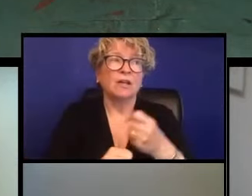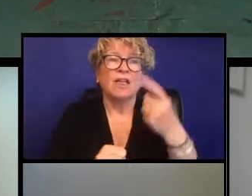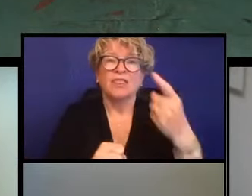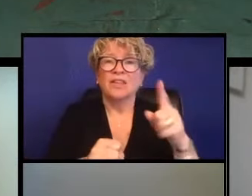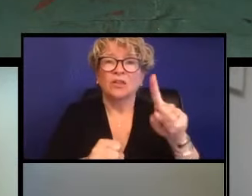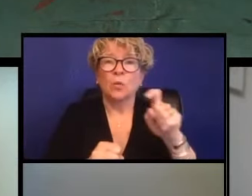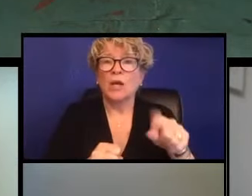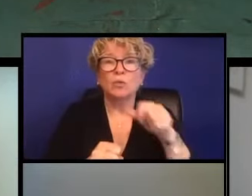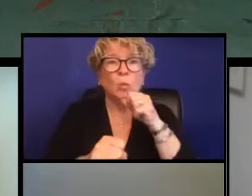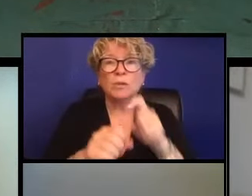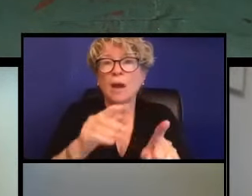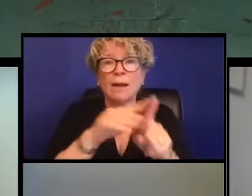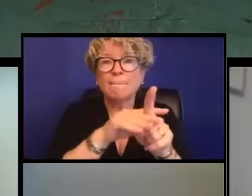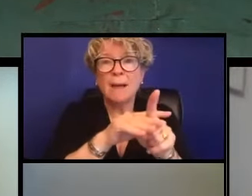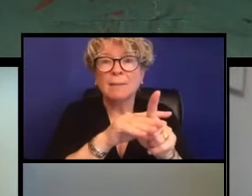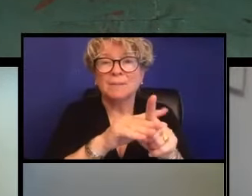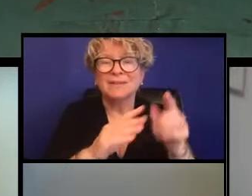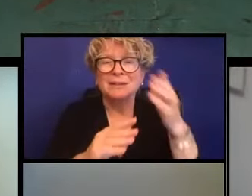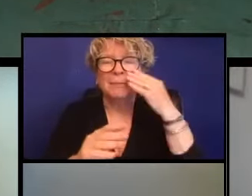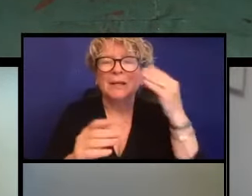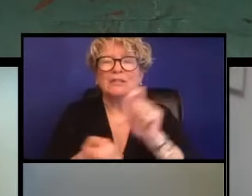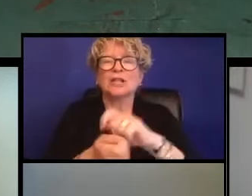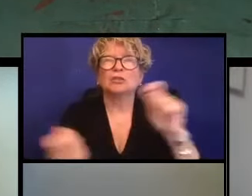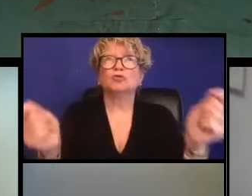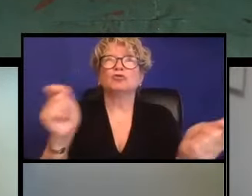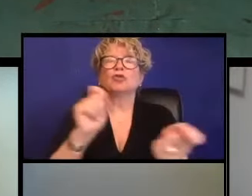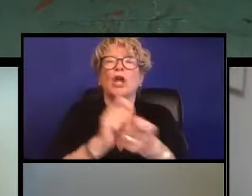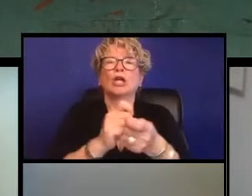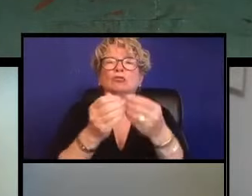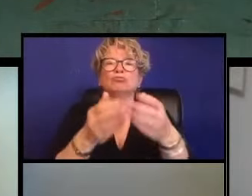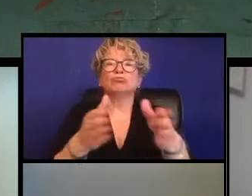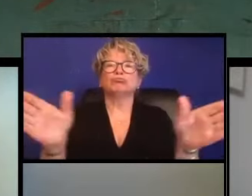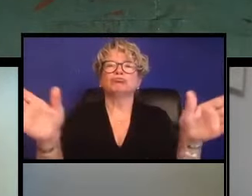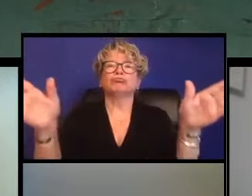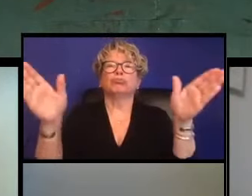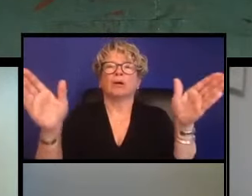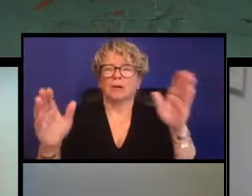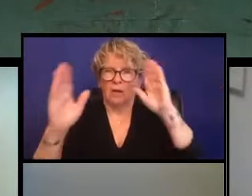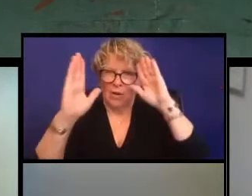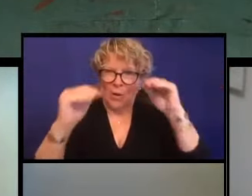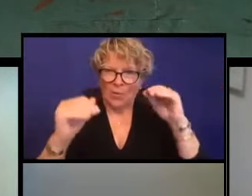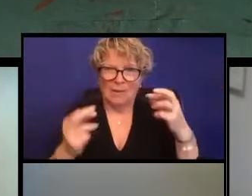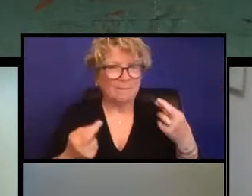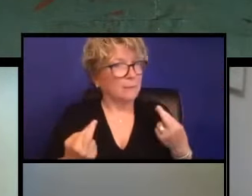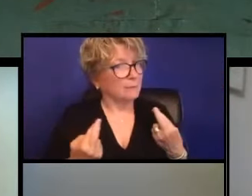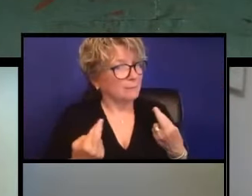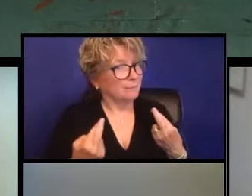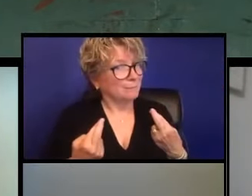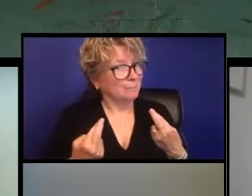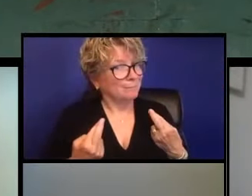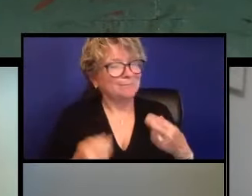because things have changed so amazingly. But fingers crossed, right?